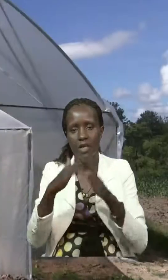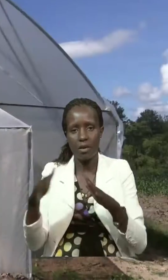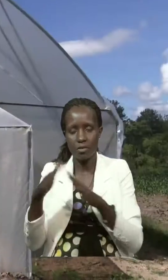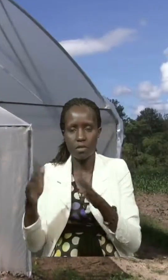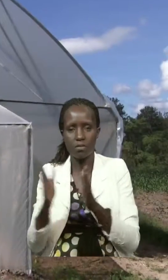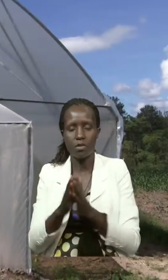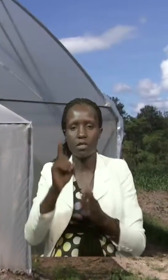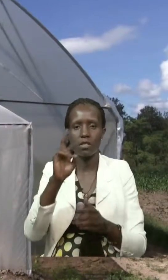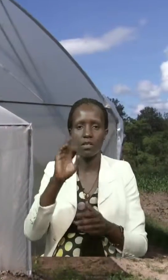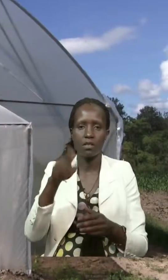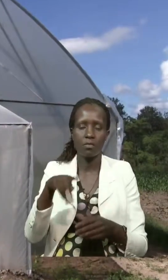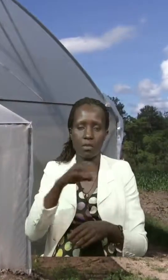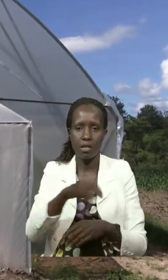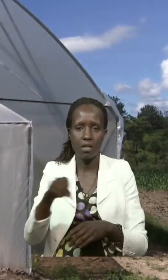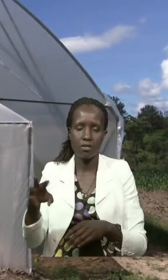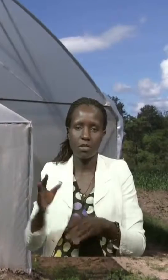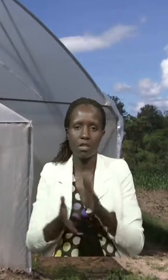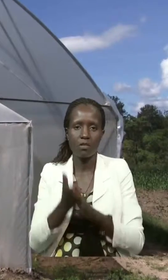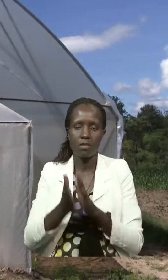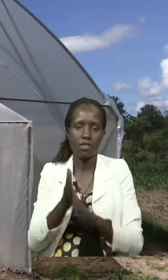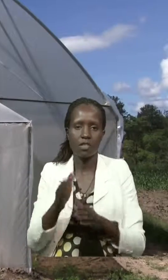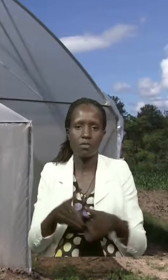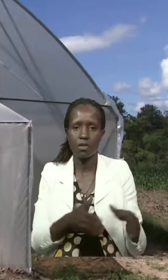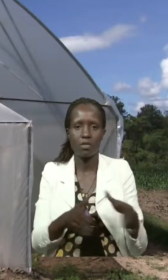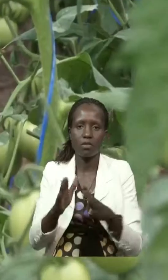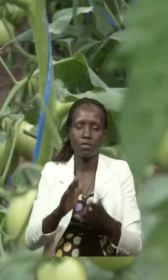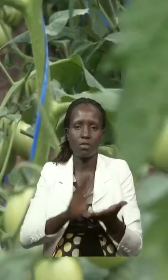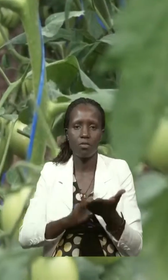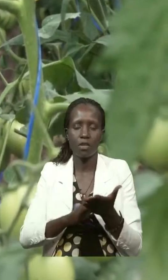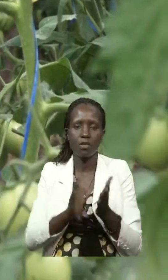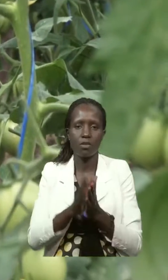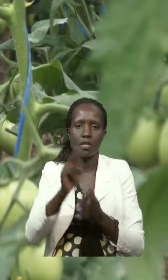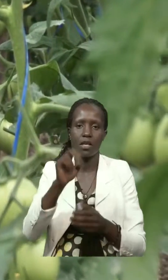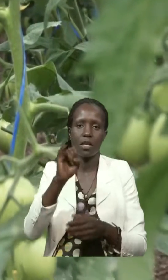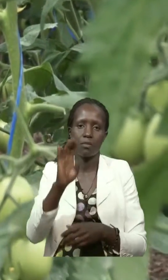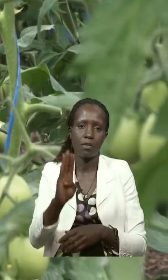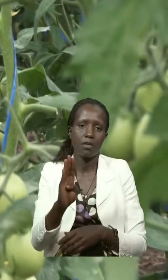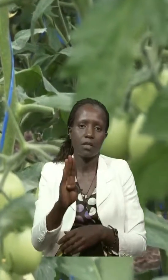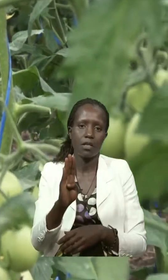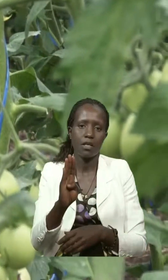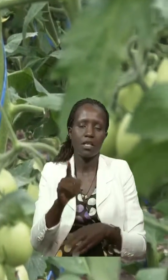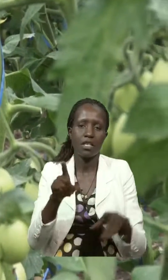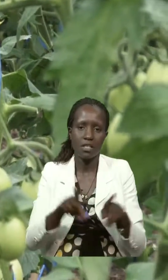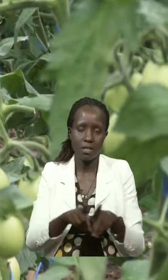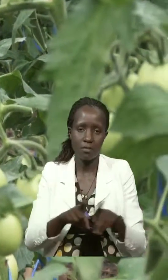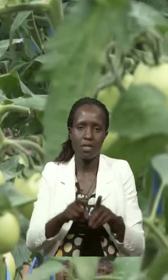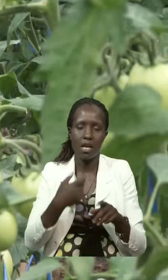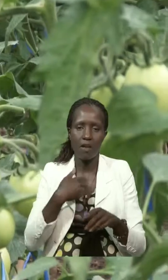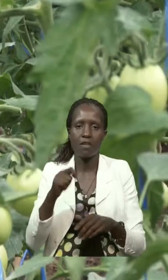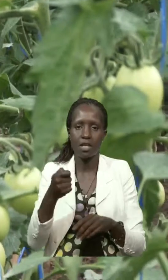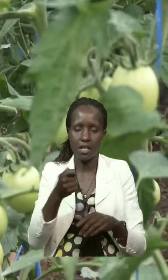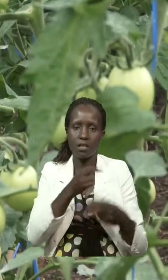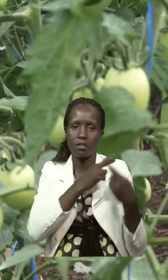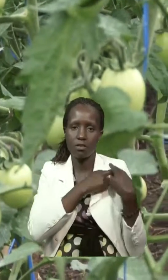Greenhouses and therefore drip irrigation is one of the efficient methods recommended by the National Irrigation Board. They play a